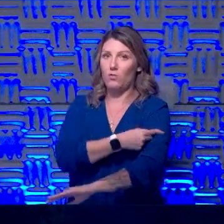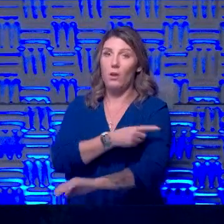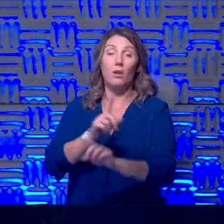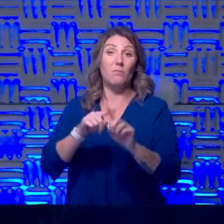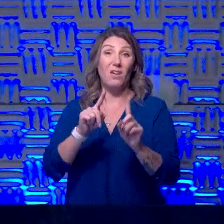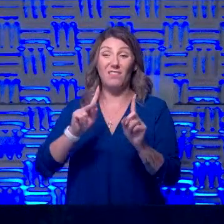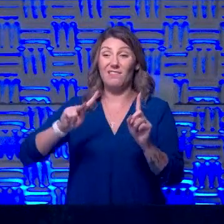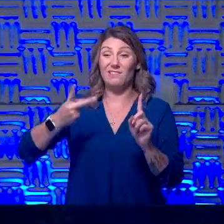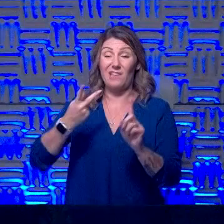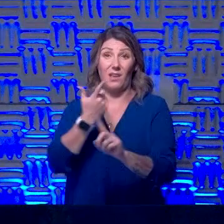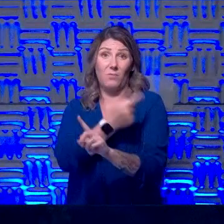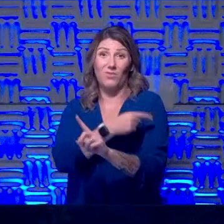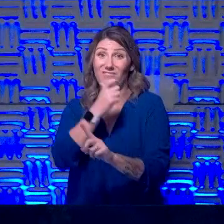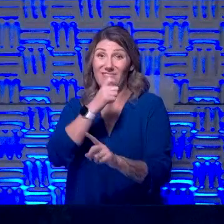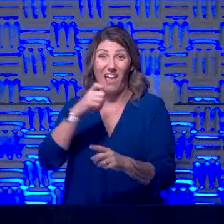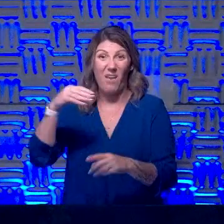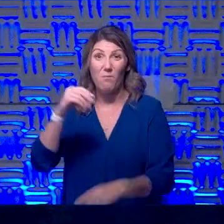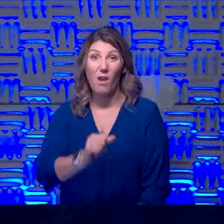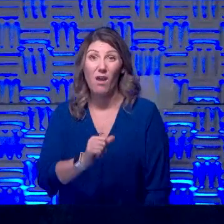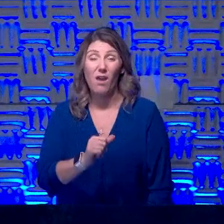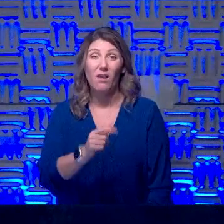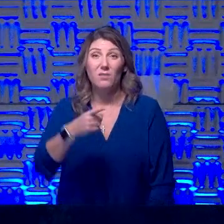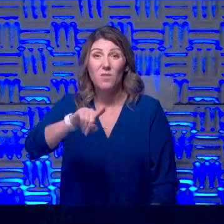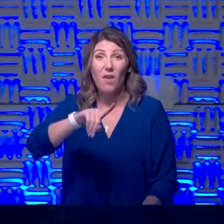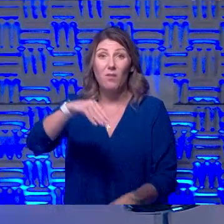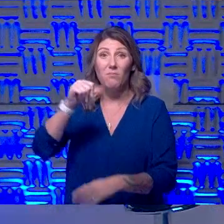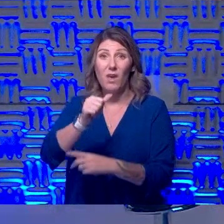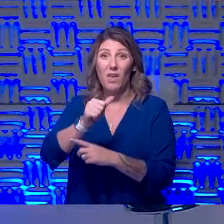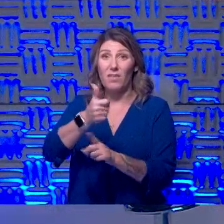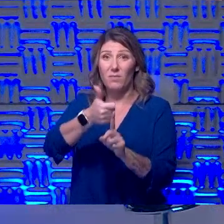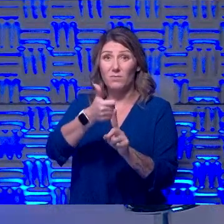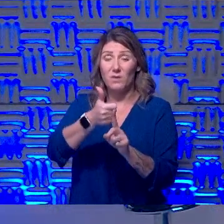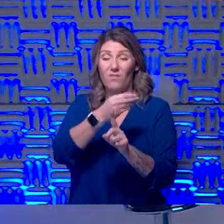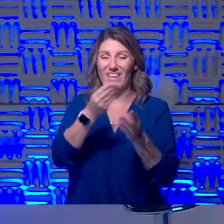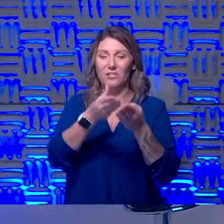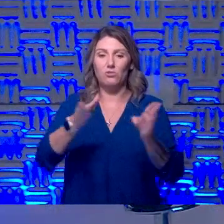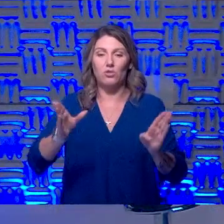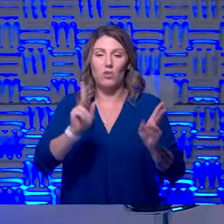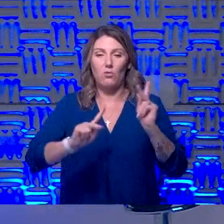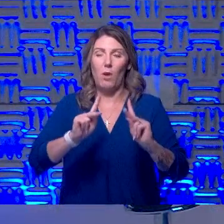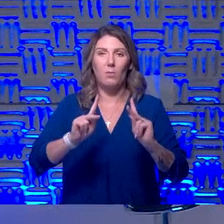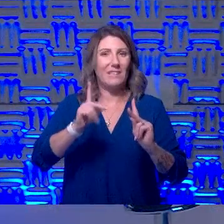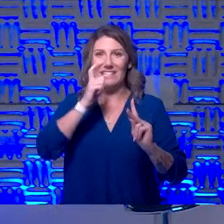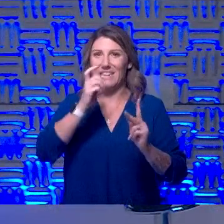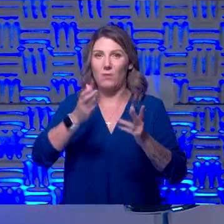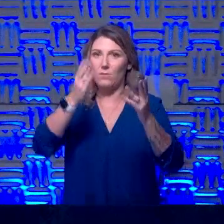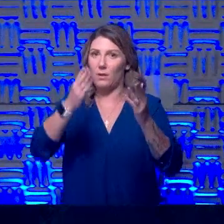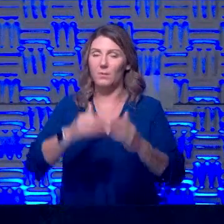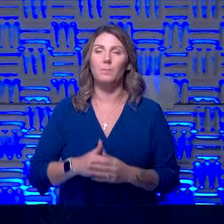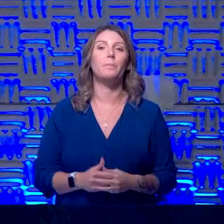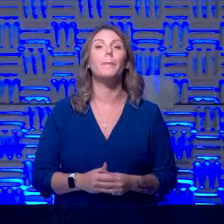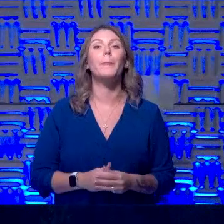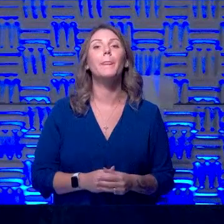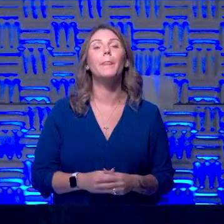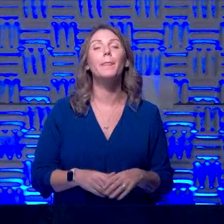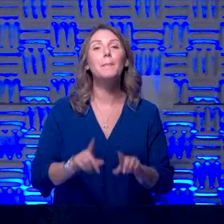that second booster is not paid for, so patients have to pay for it themselves. And in the general population, it's not recommended at this point. But I think if